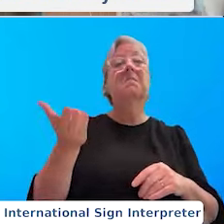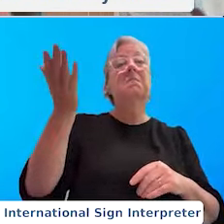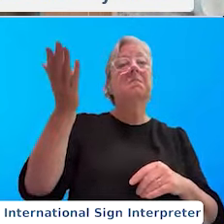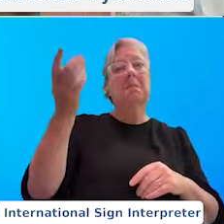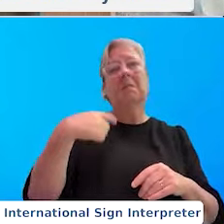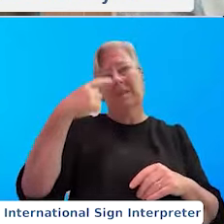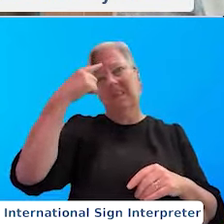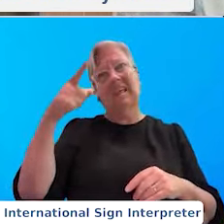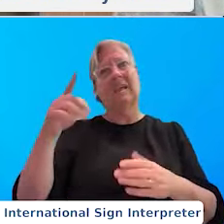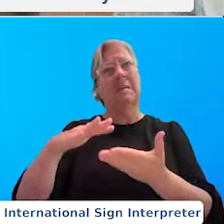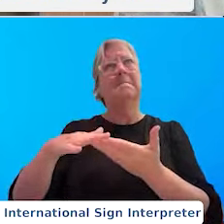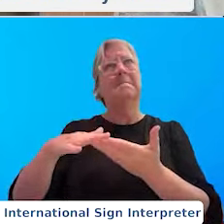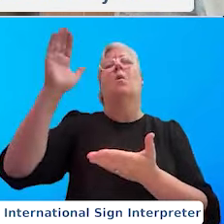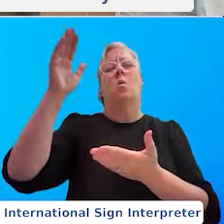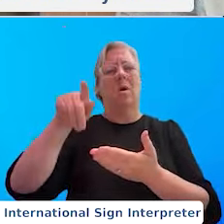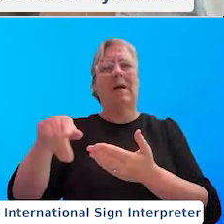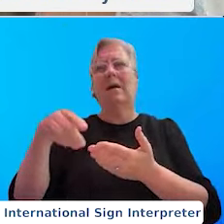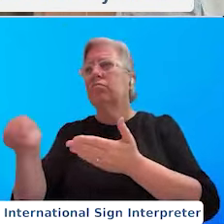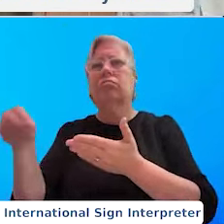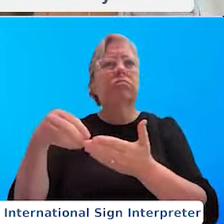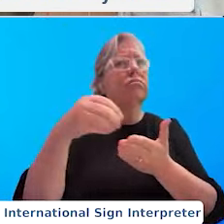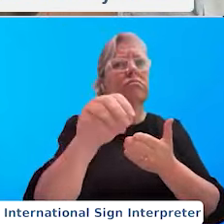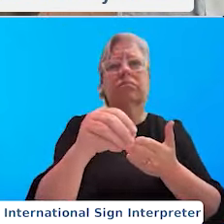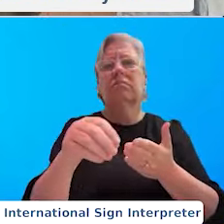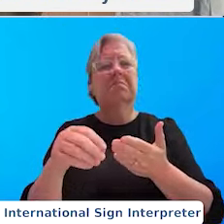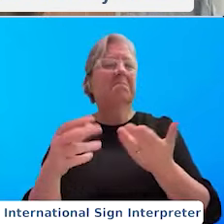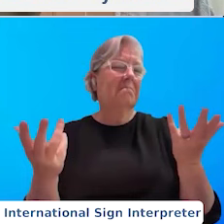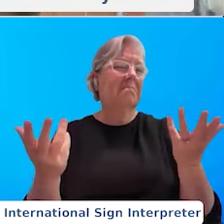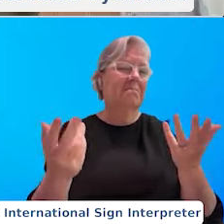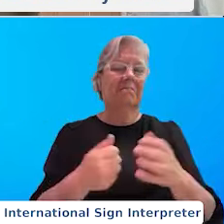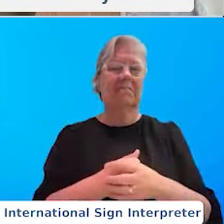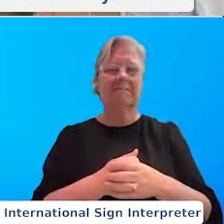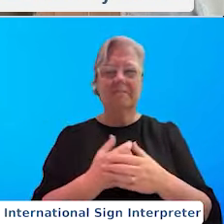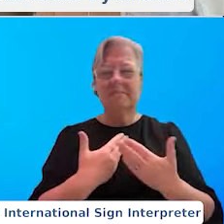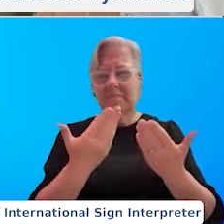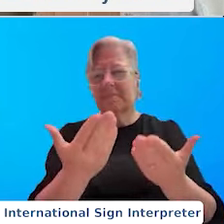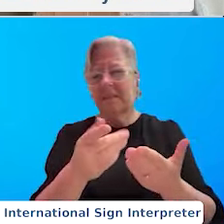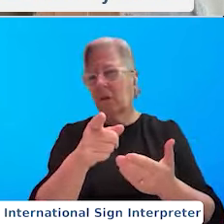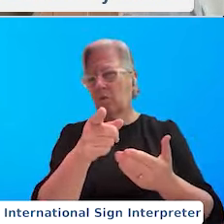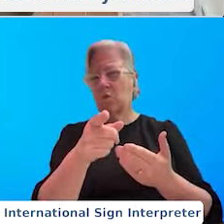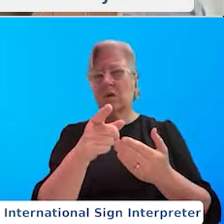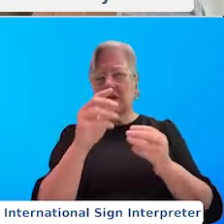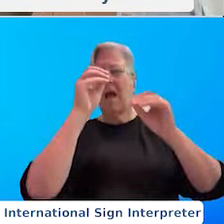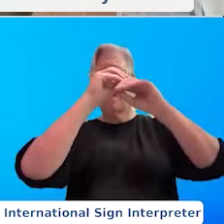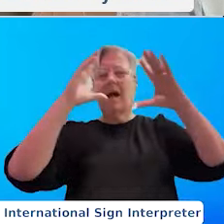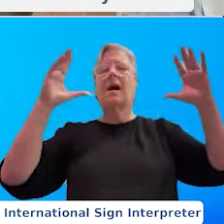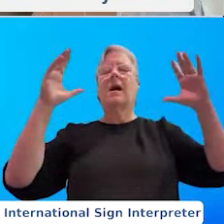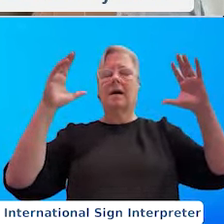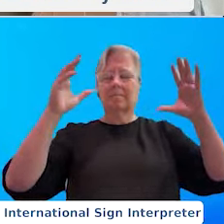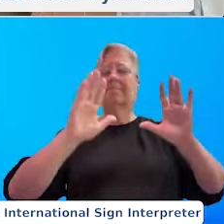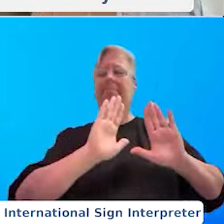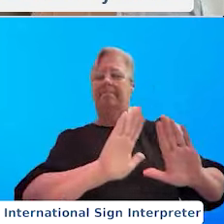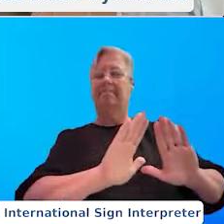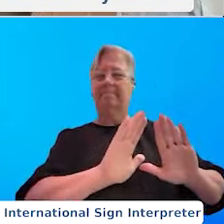around 1.5% of GDP on average on social protection just for persons with disabilities of working